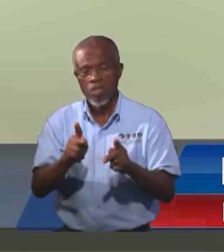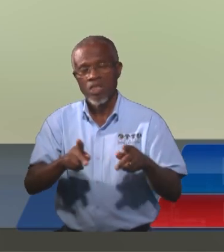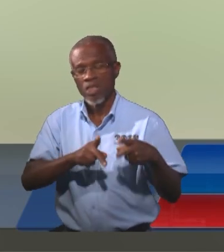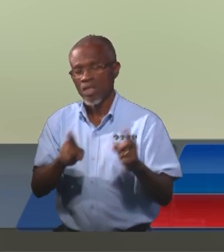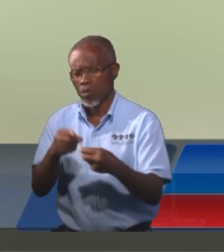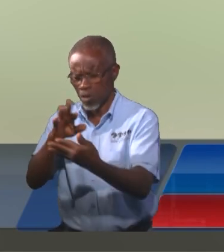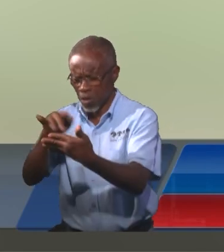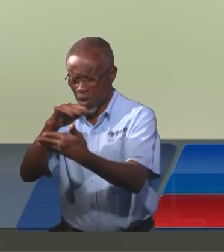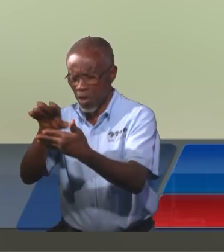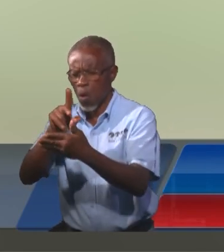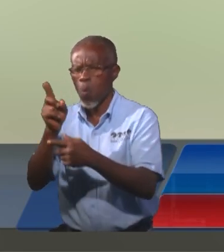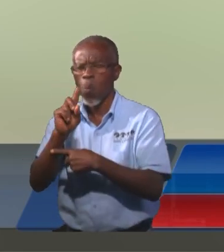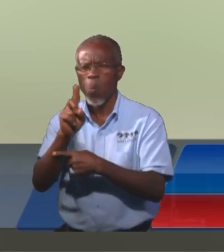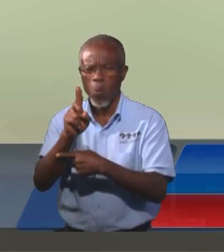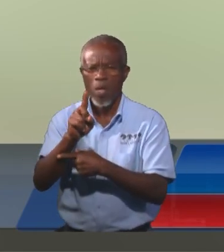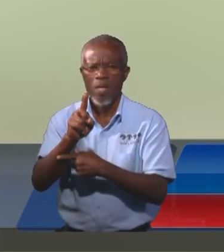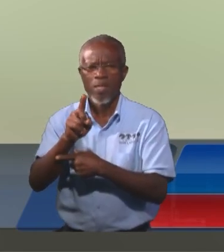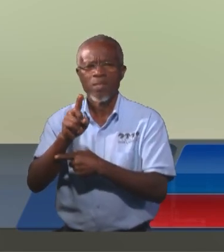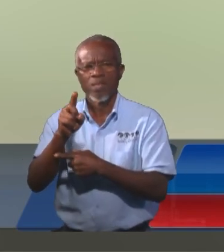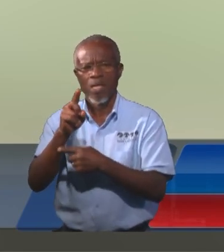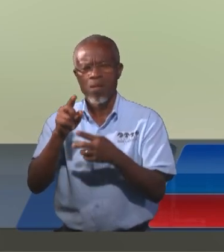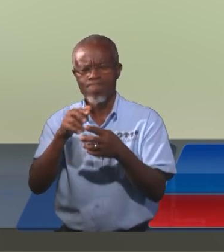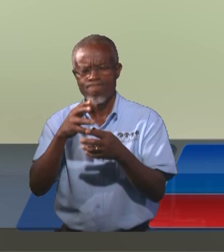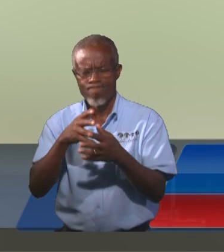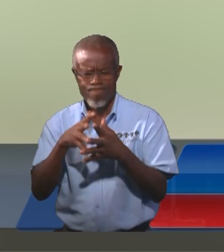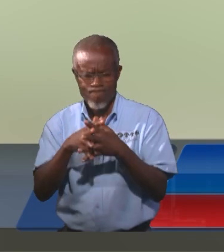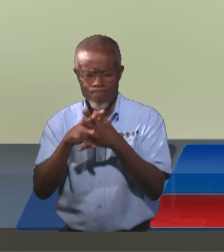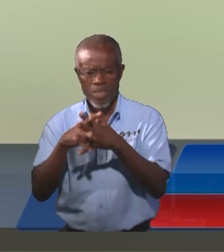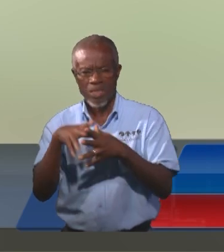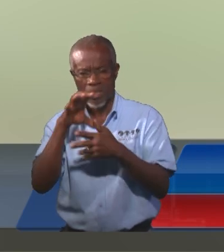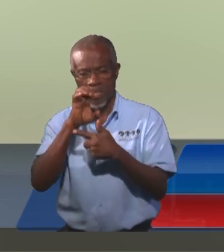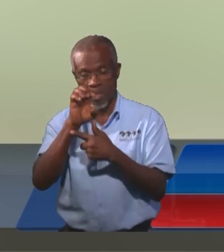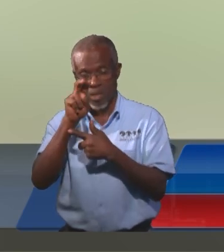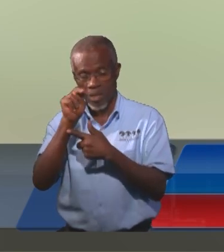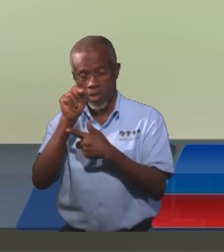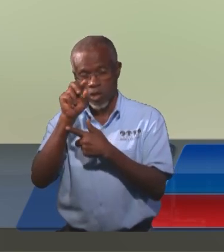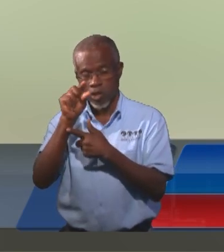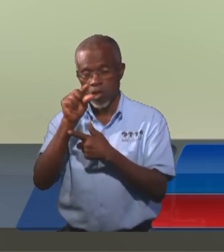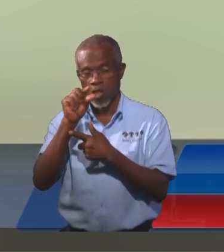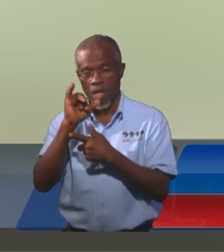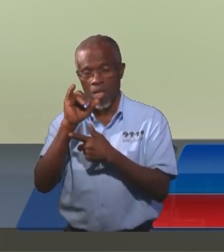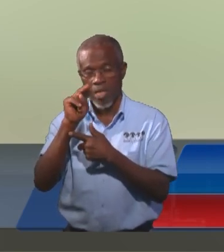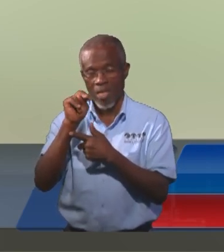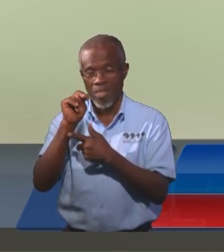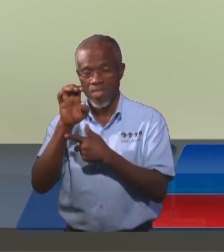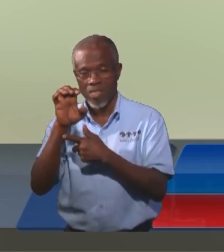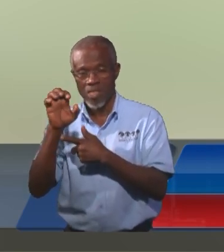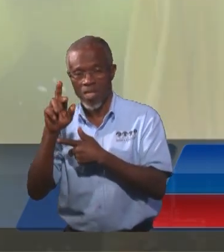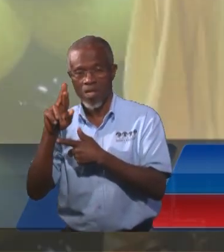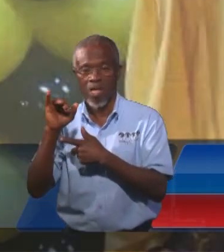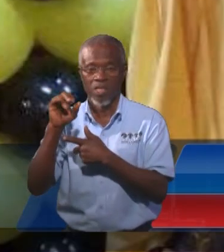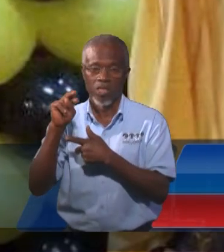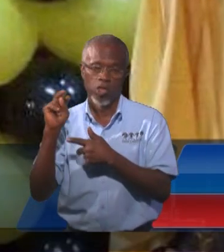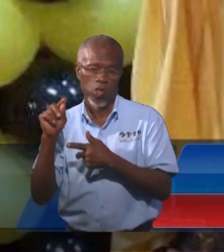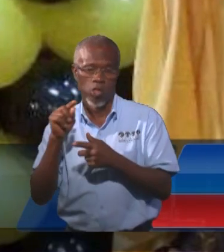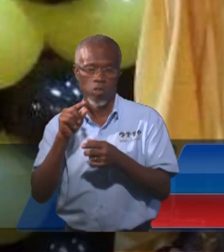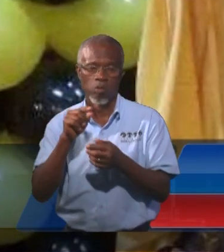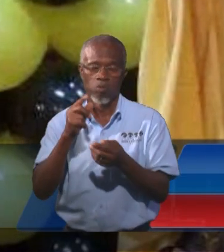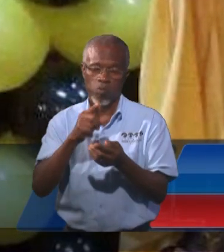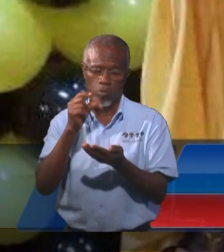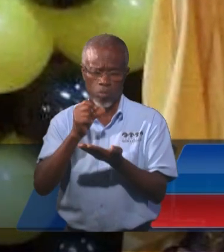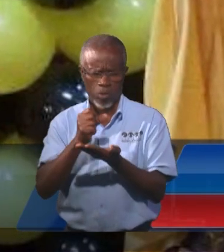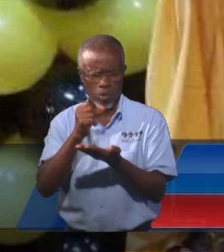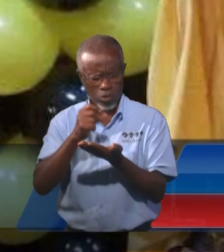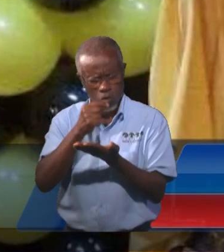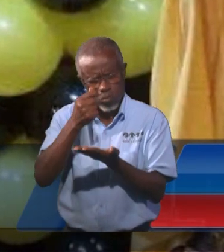career path in mechanical engineering following his studies at Trinity College East. From his early years growing up at